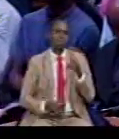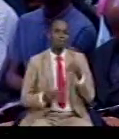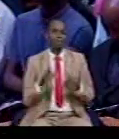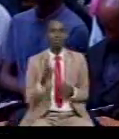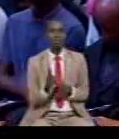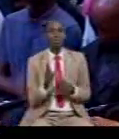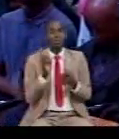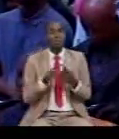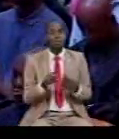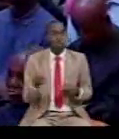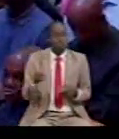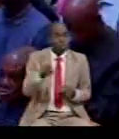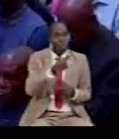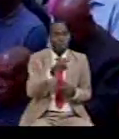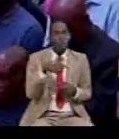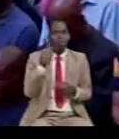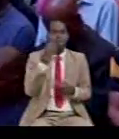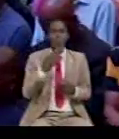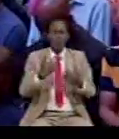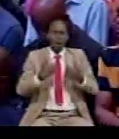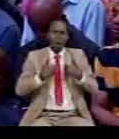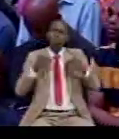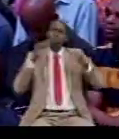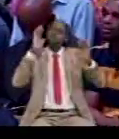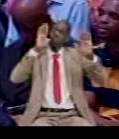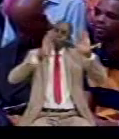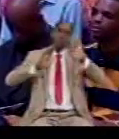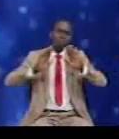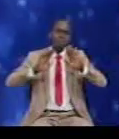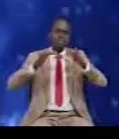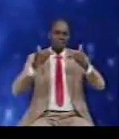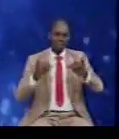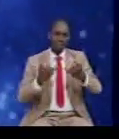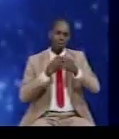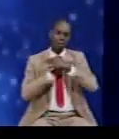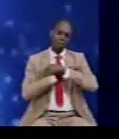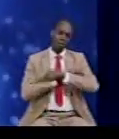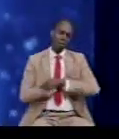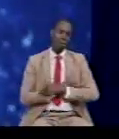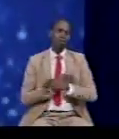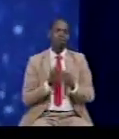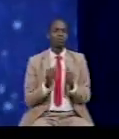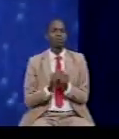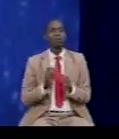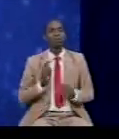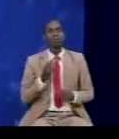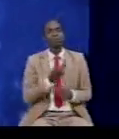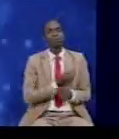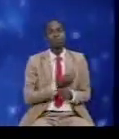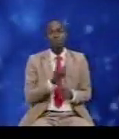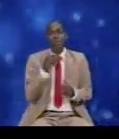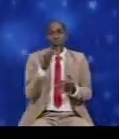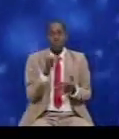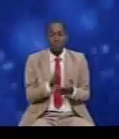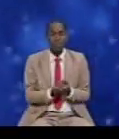you who are troubled, rest with us. He's saying, he had